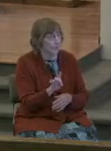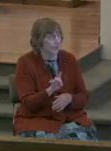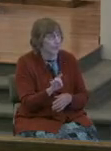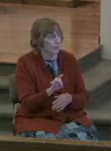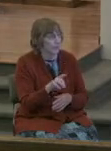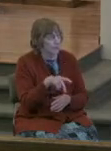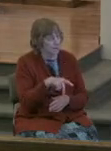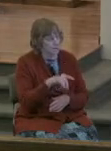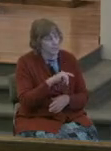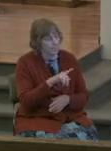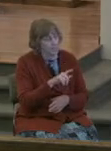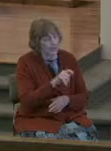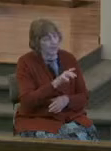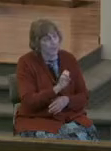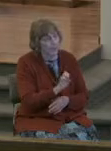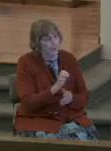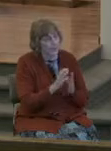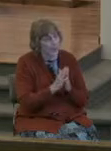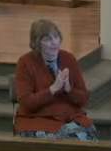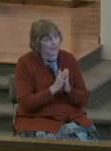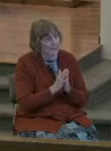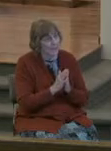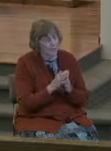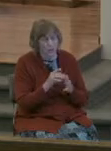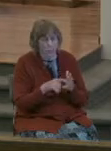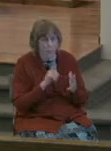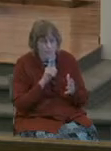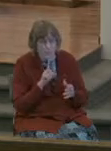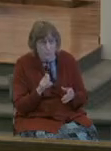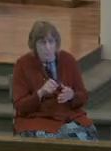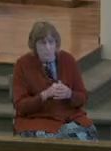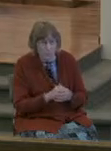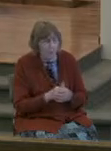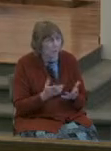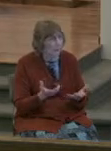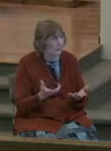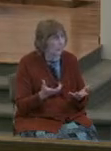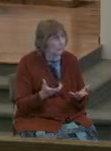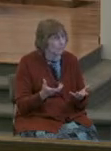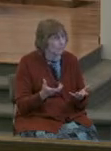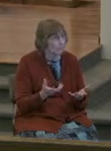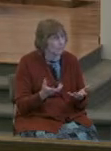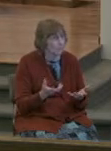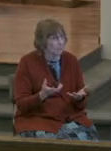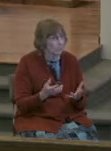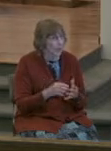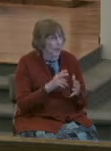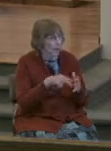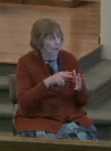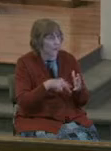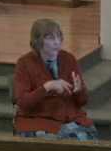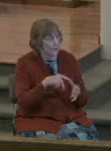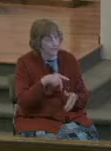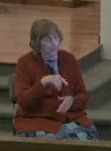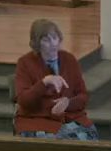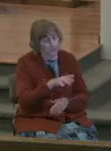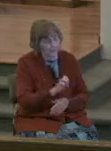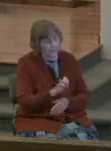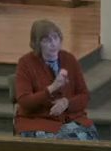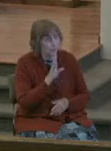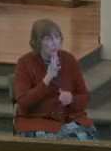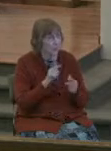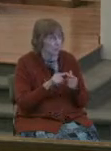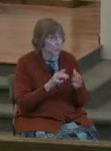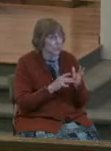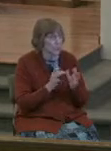Pilate asked Jesus that question. He says, what's the truth? I'll read you the scripture. Pilate says, talking to